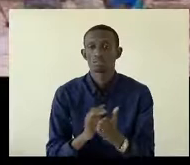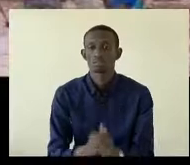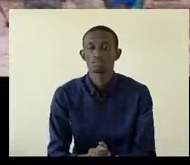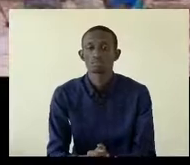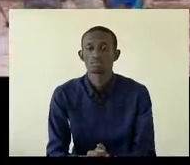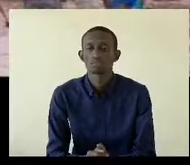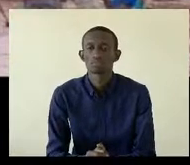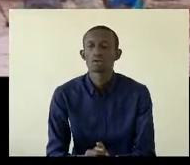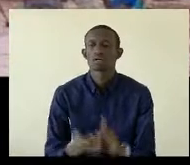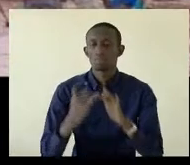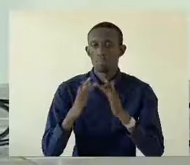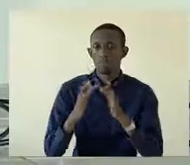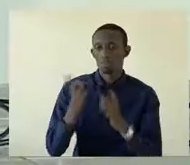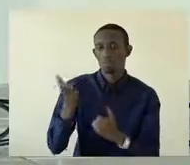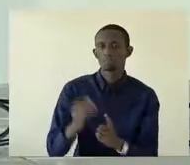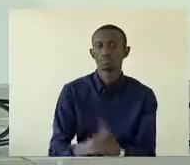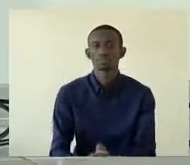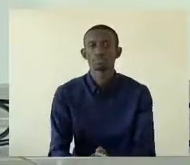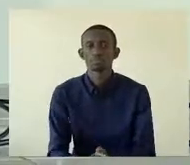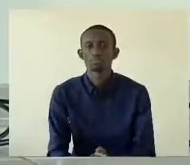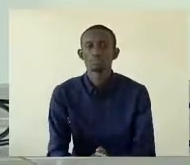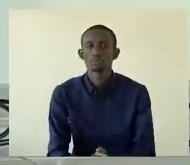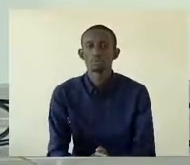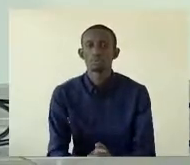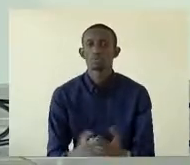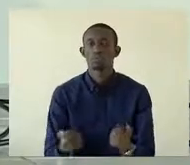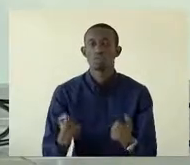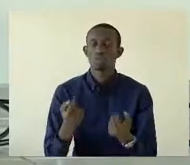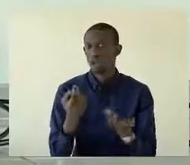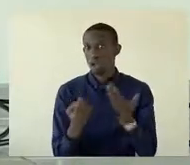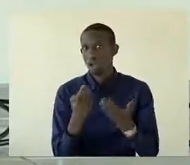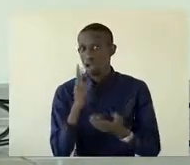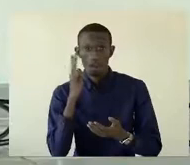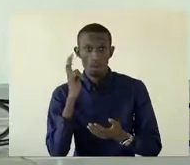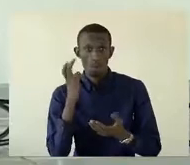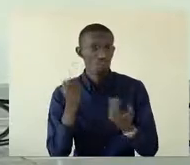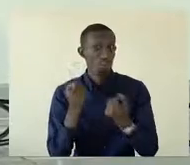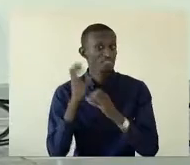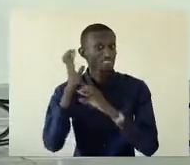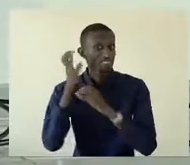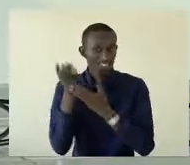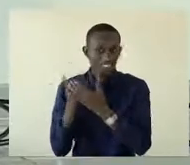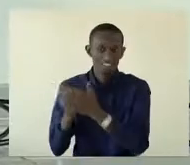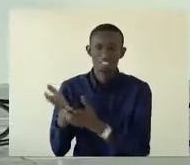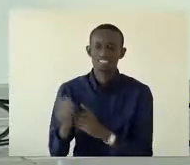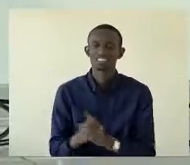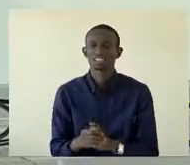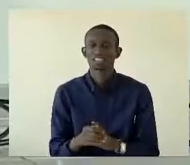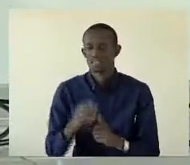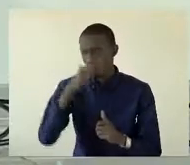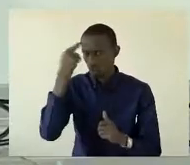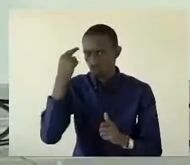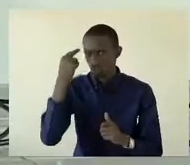activate the internet, get ready, because one of the pieces of work you're going to do is an online